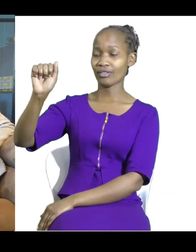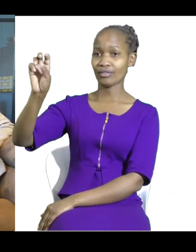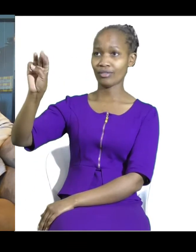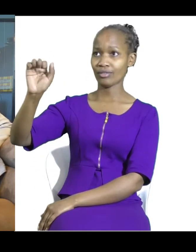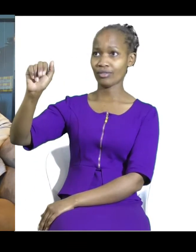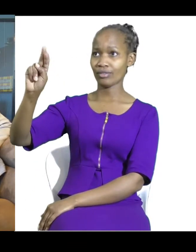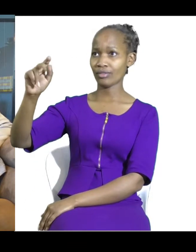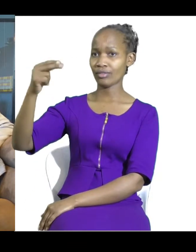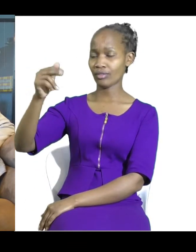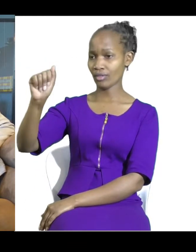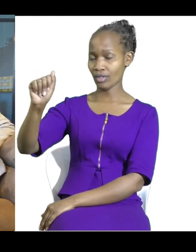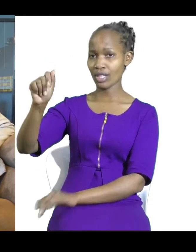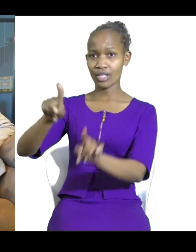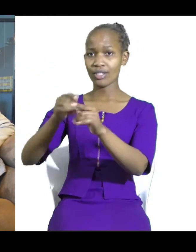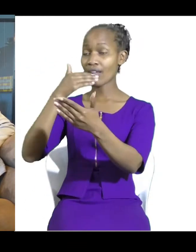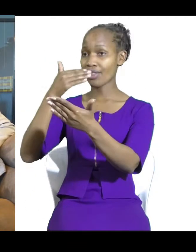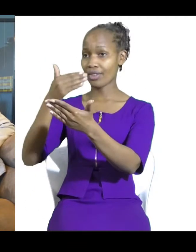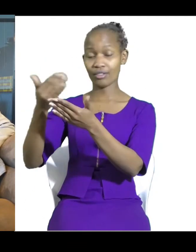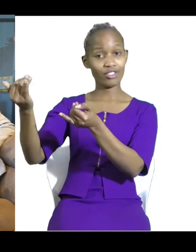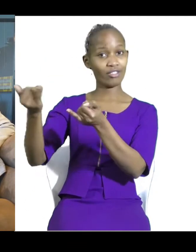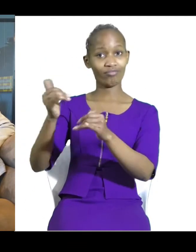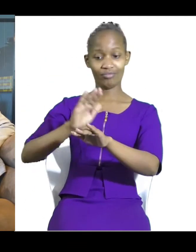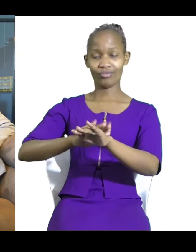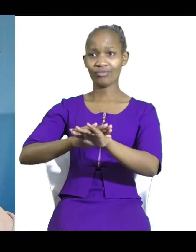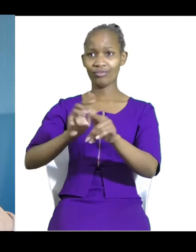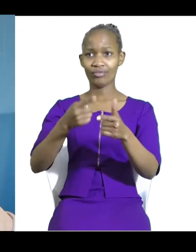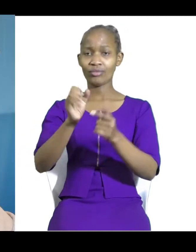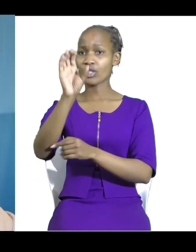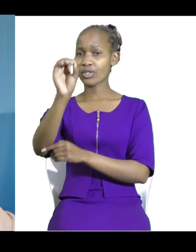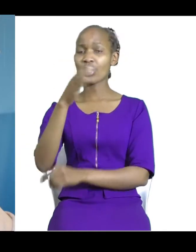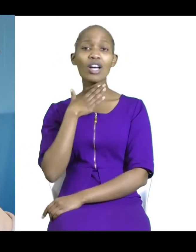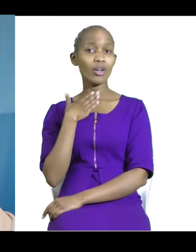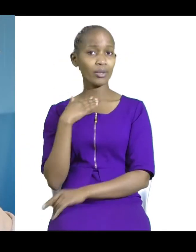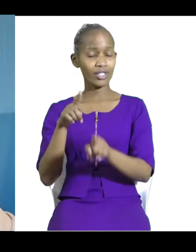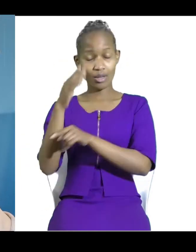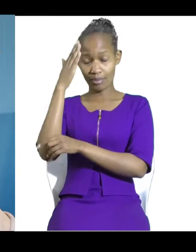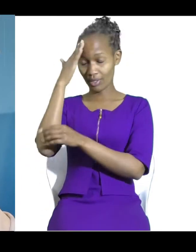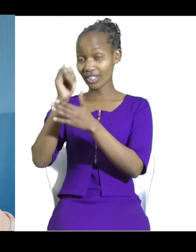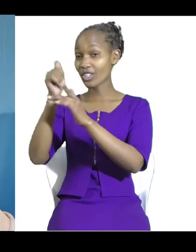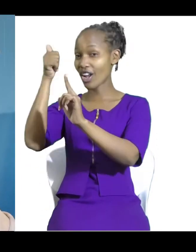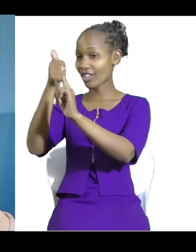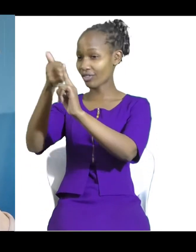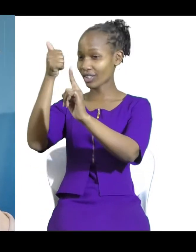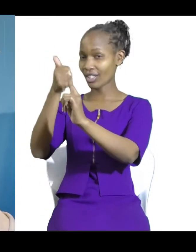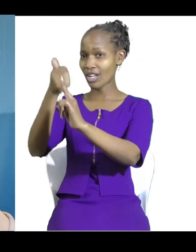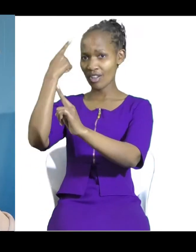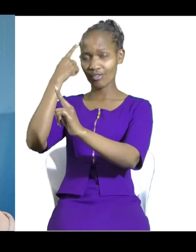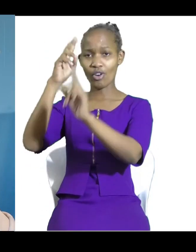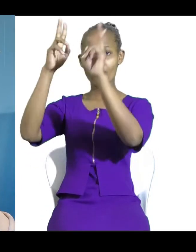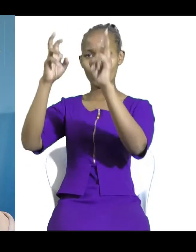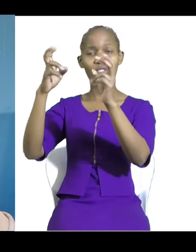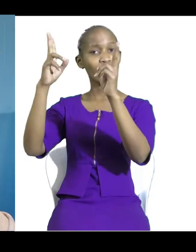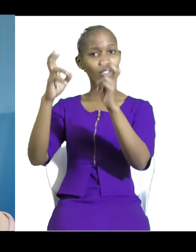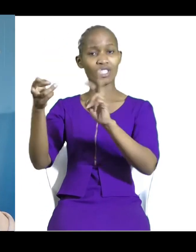Samantha. Thanks for the comprehensive introduction. So I'd like, because I also know that you're an advocate for issues